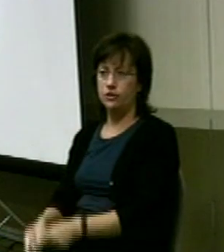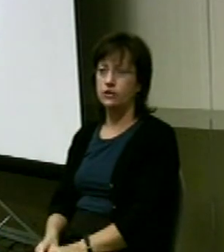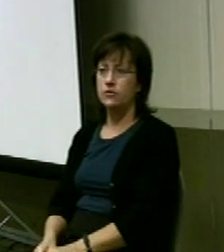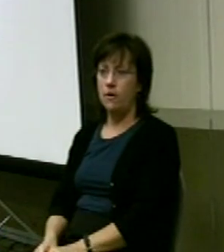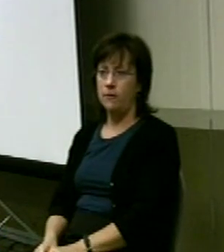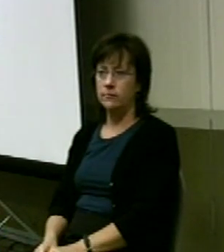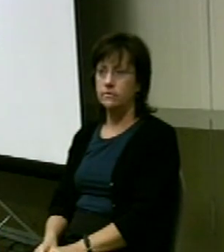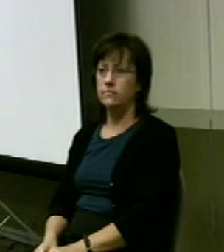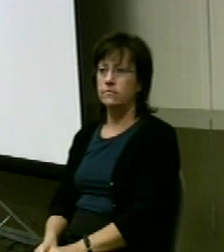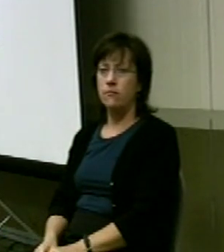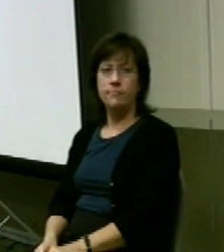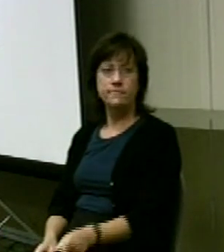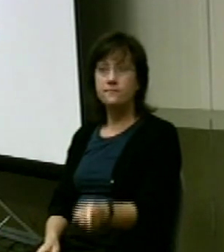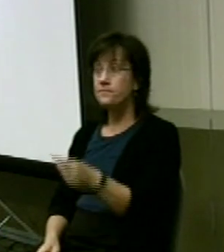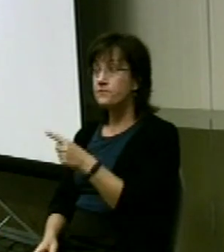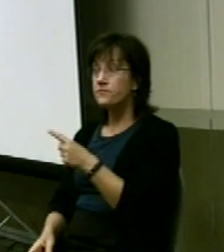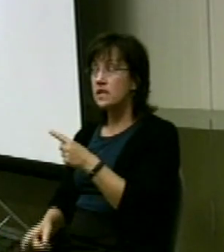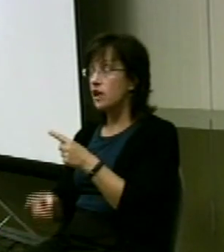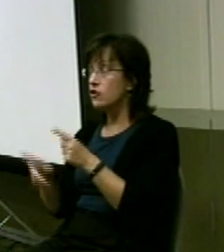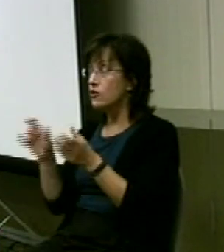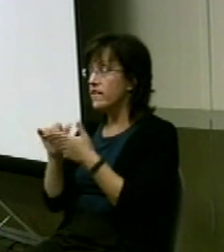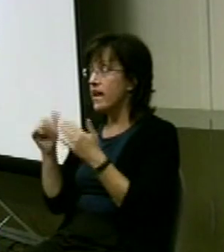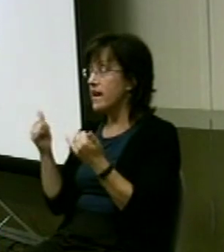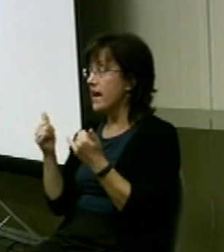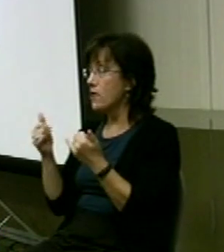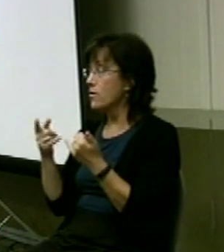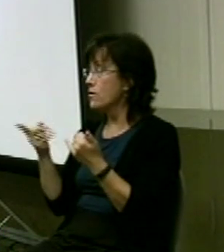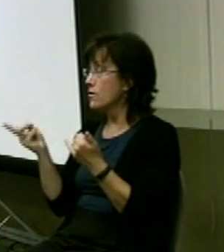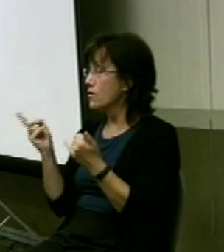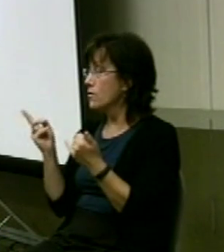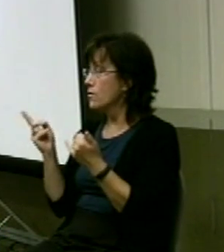the off task. Everybody entering the numbers in now?